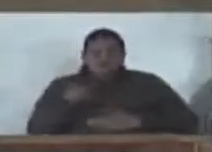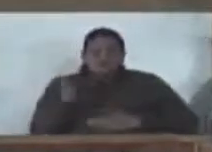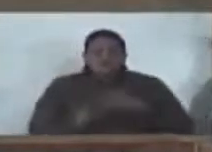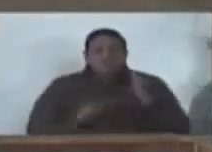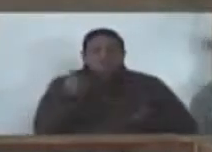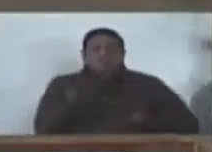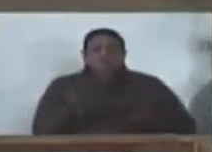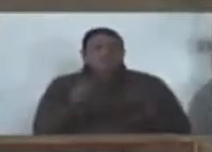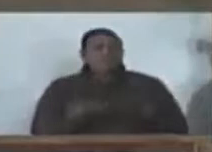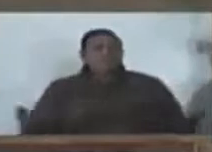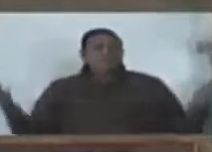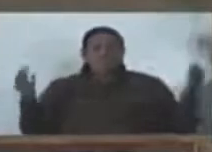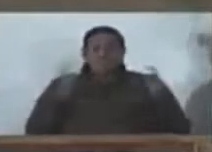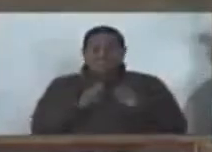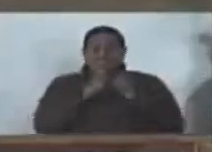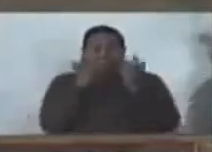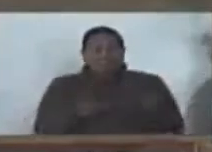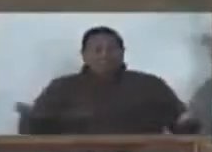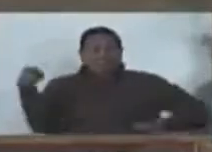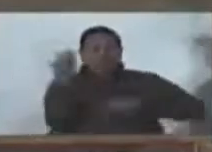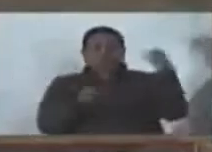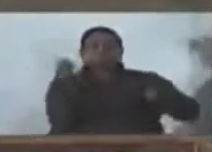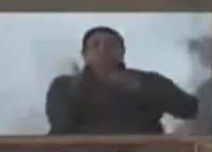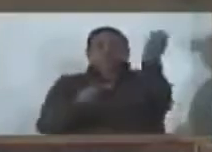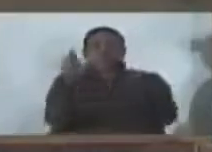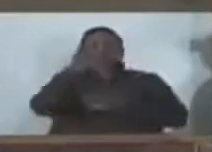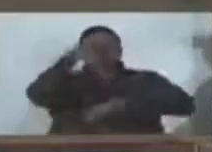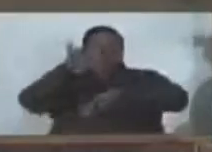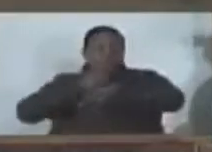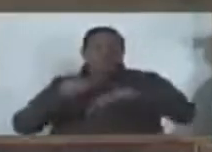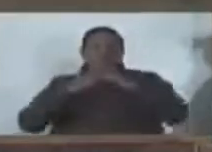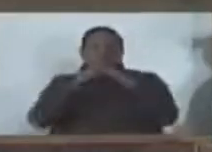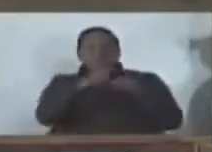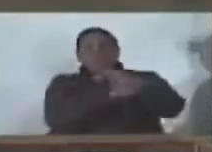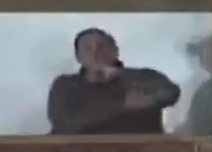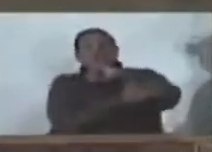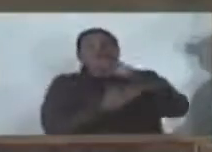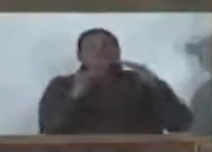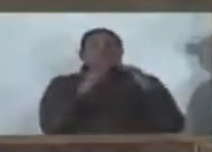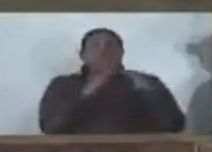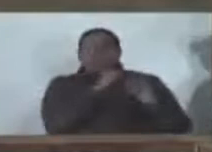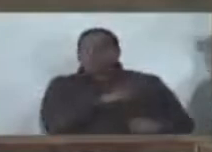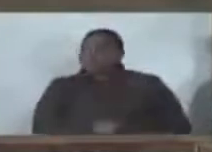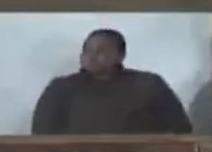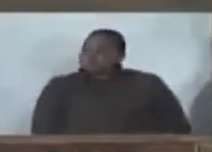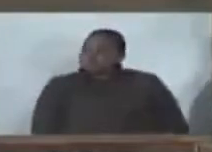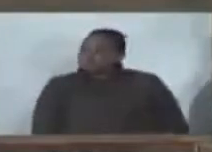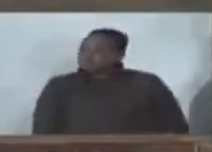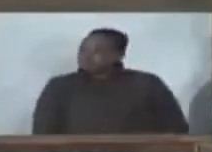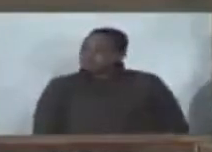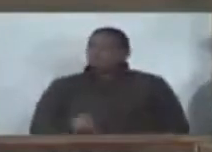furniture and other items towards the establishment of the national shelter. We continue to